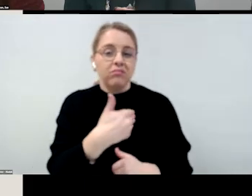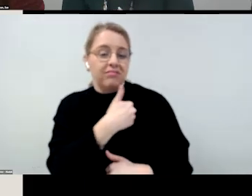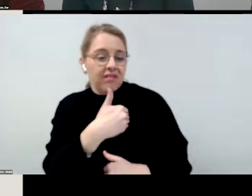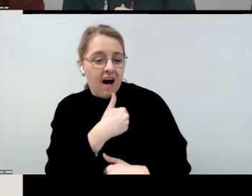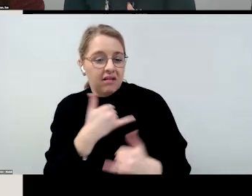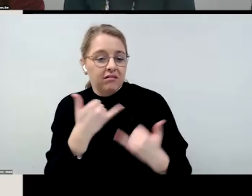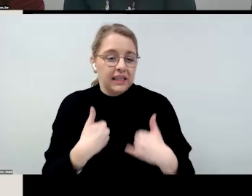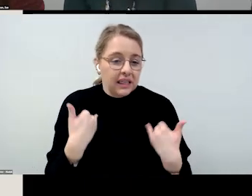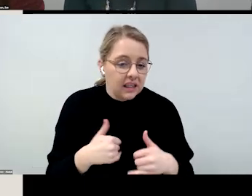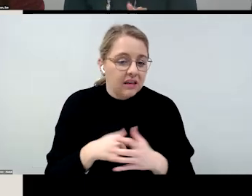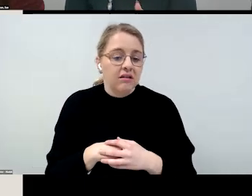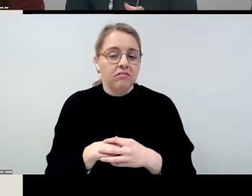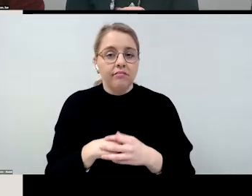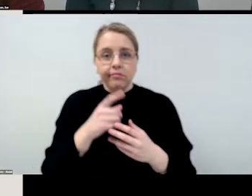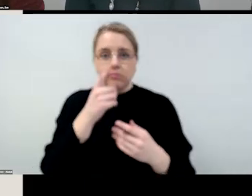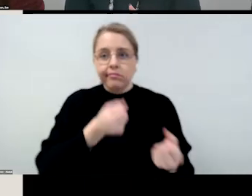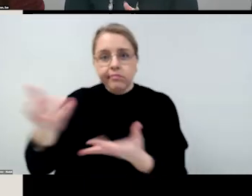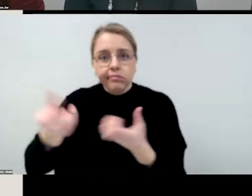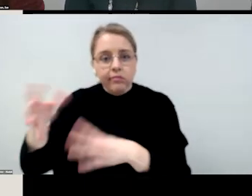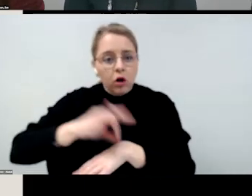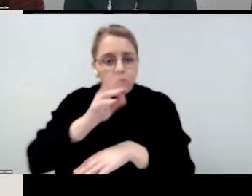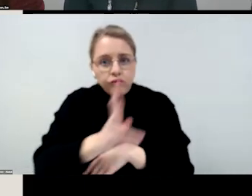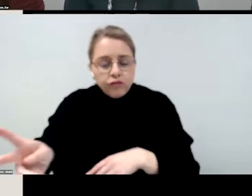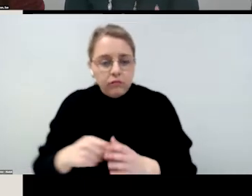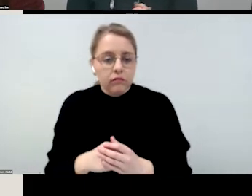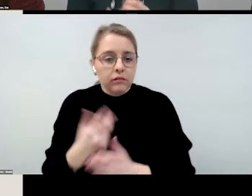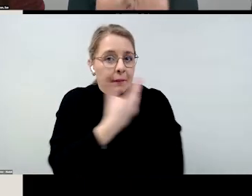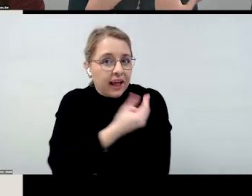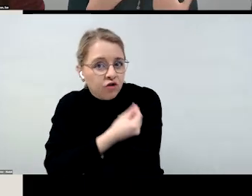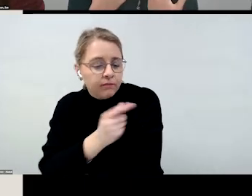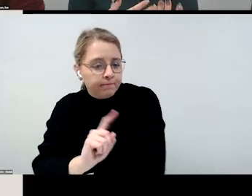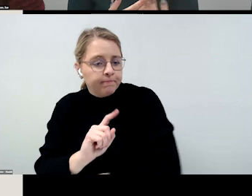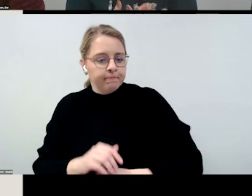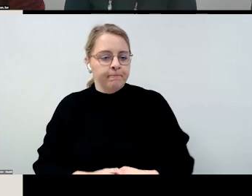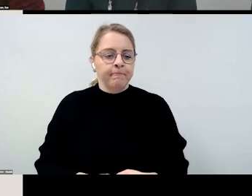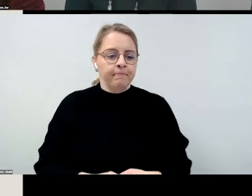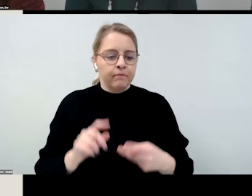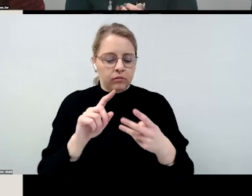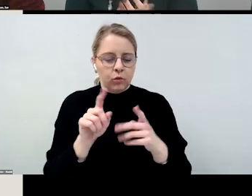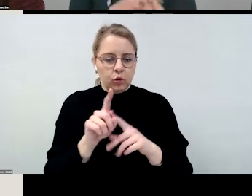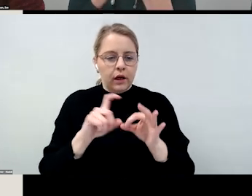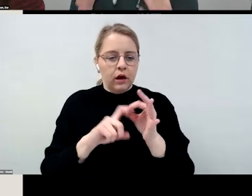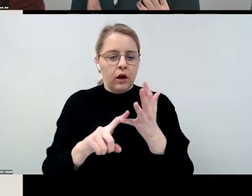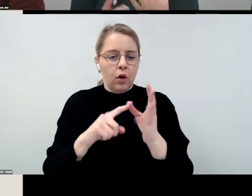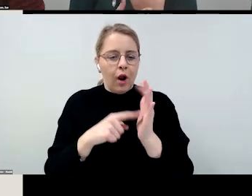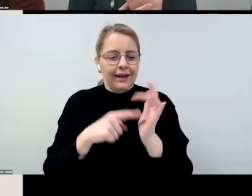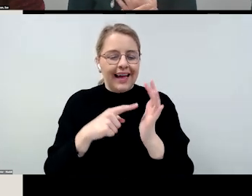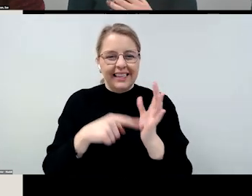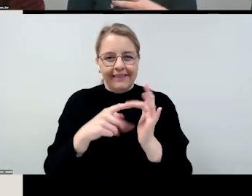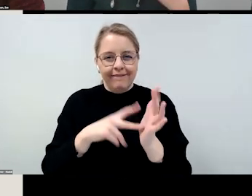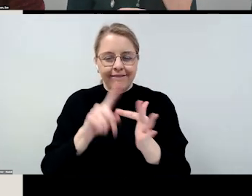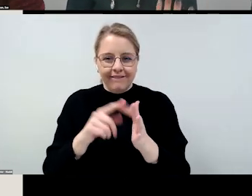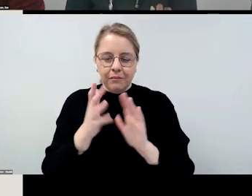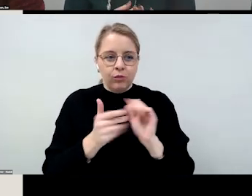disease, preventable hospitalizations, and immunization coverage. We've been doing qualitative fieldwork, where we've been going out